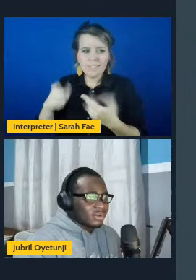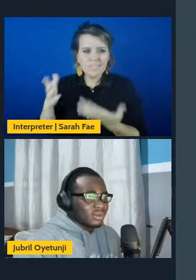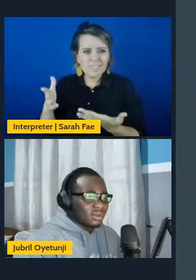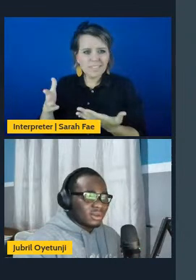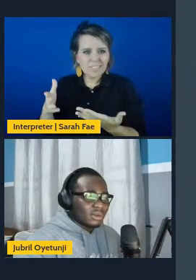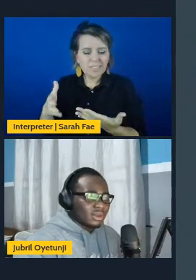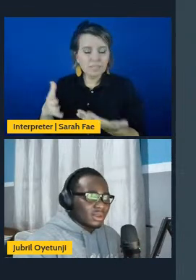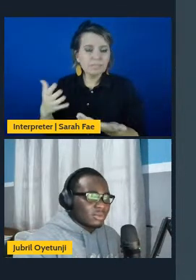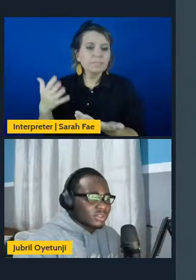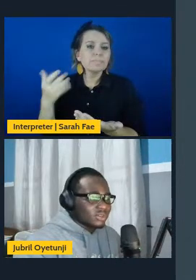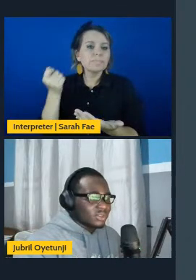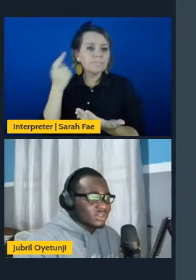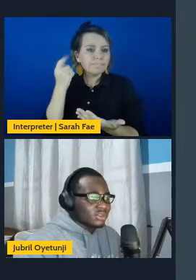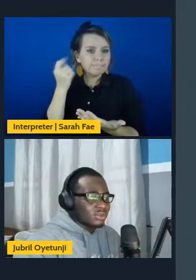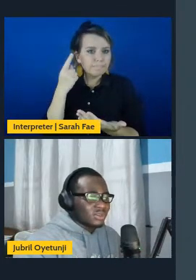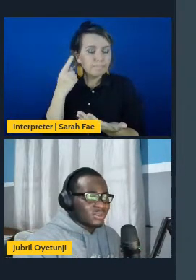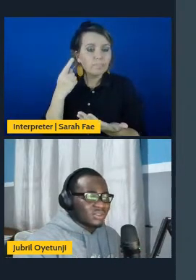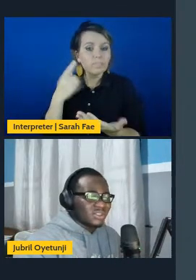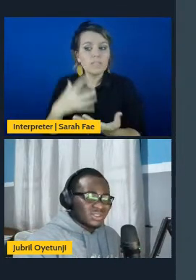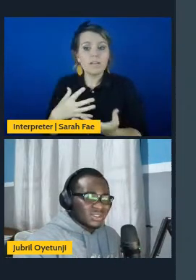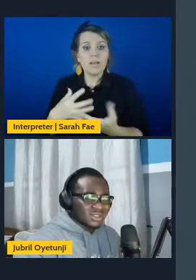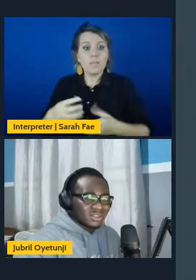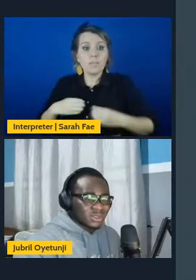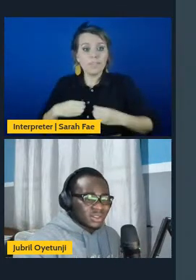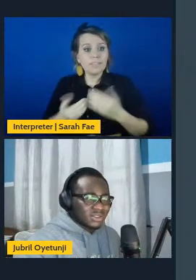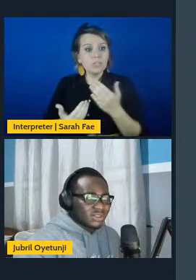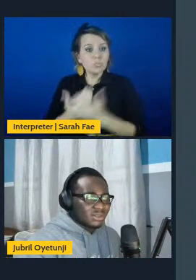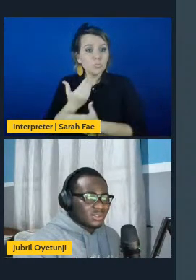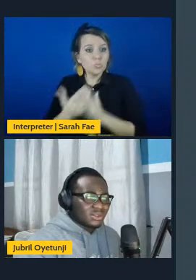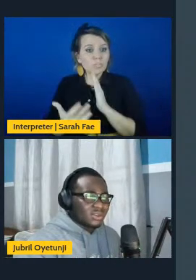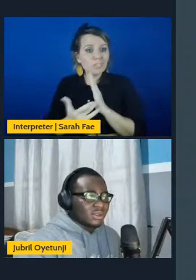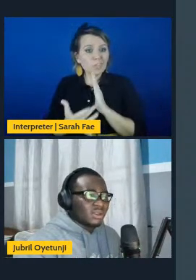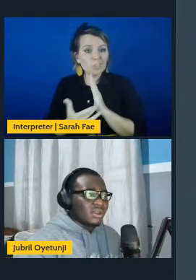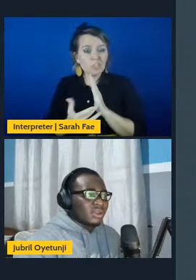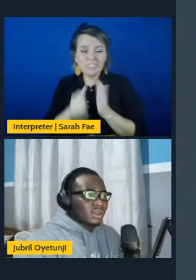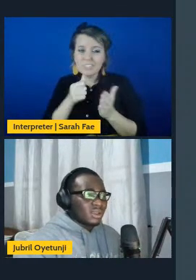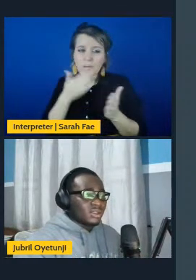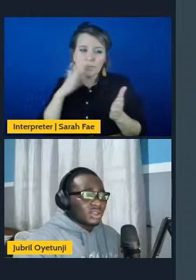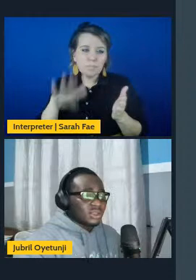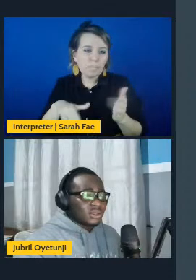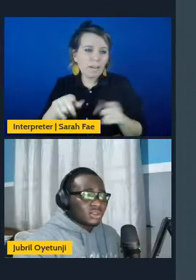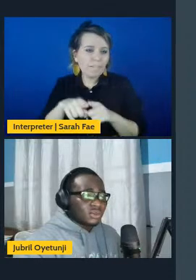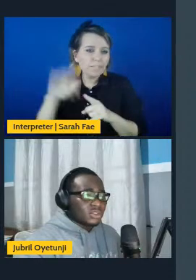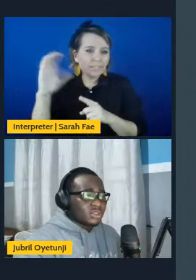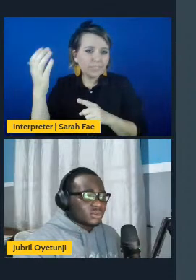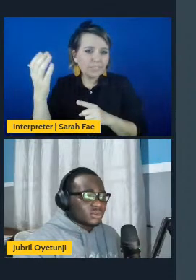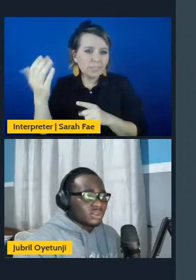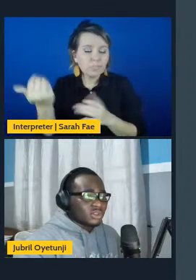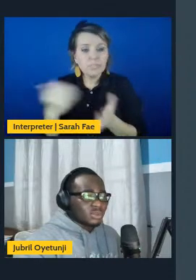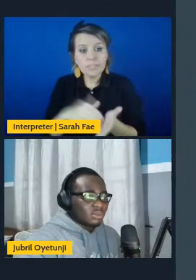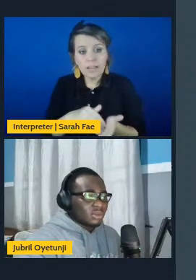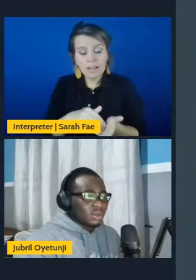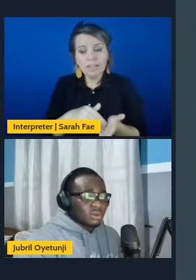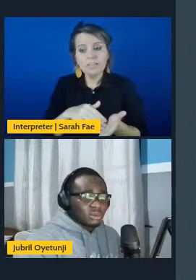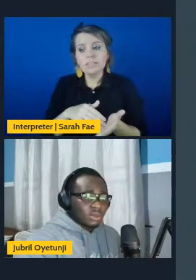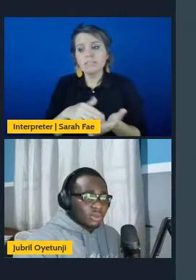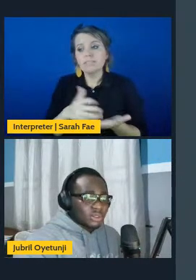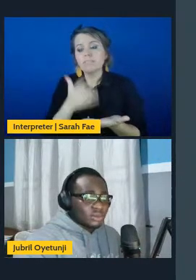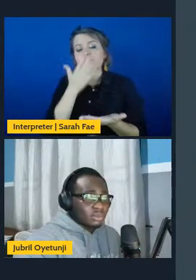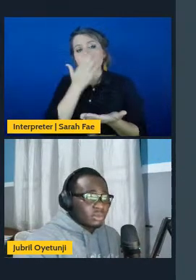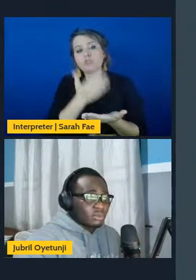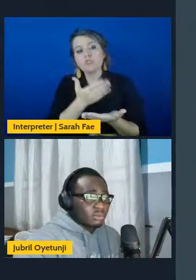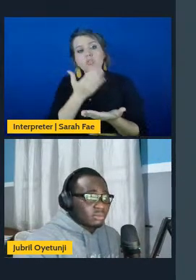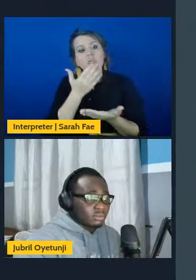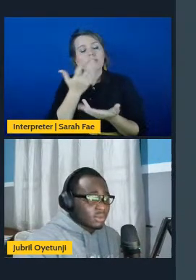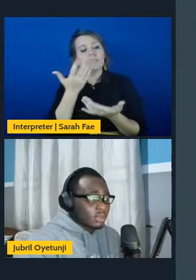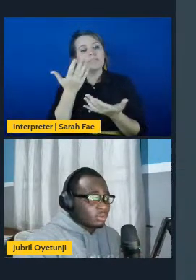However, embracing these new technologies isn't as bad as it seems. And again, it's always good to keep